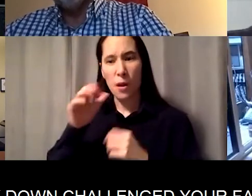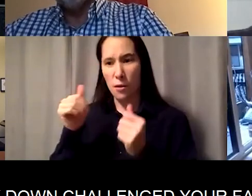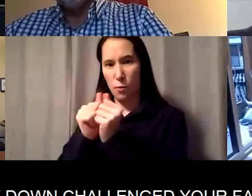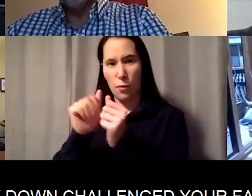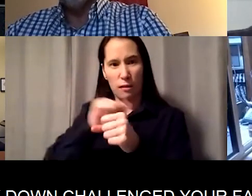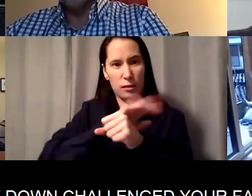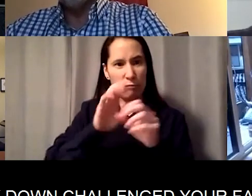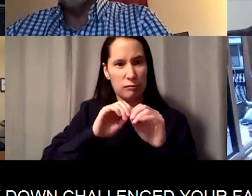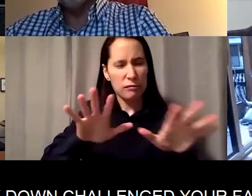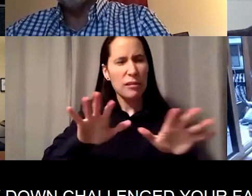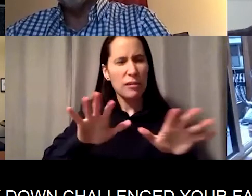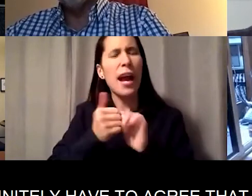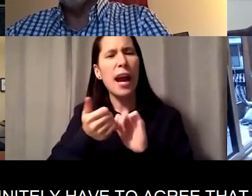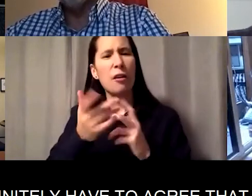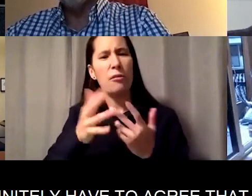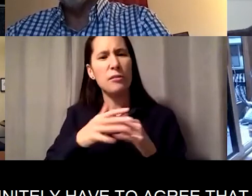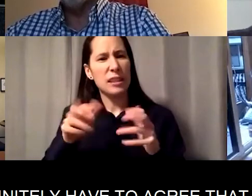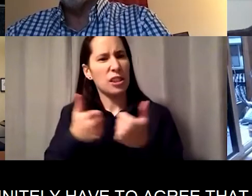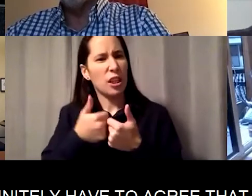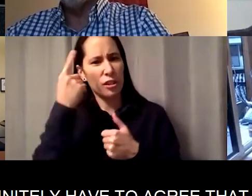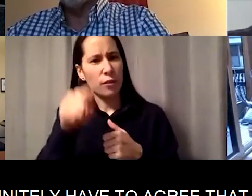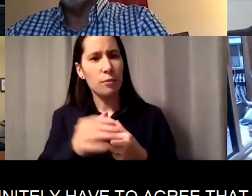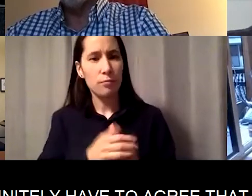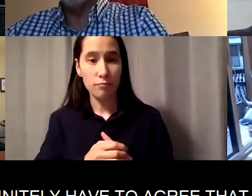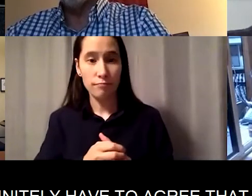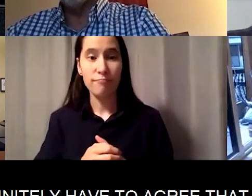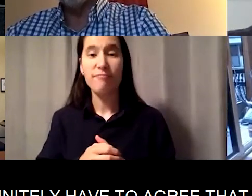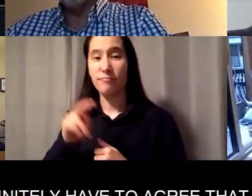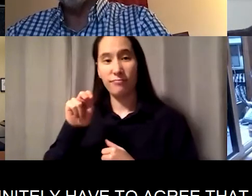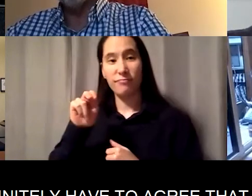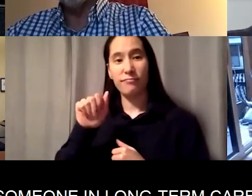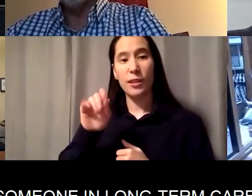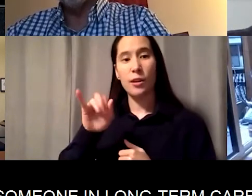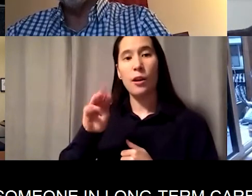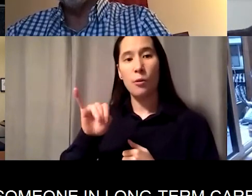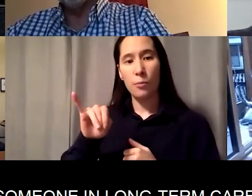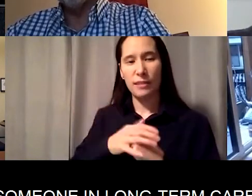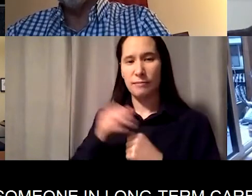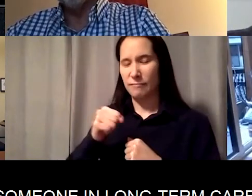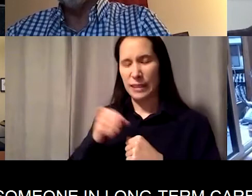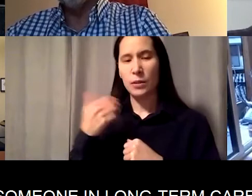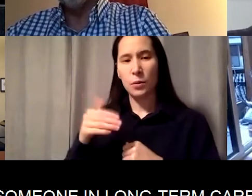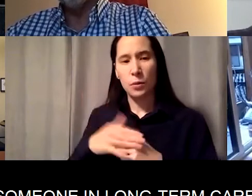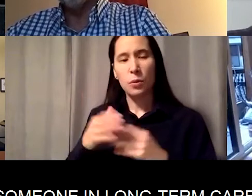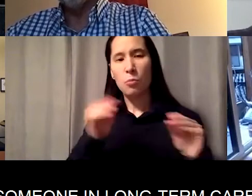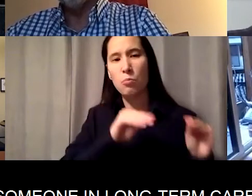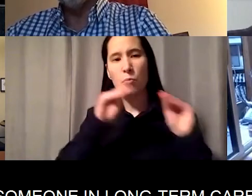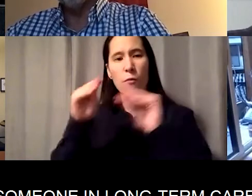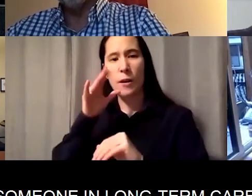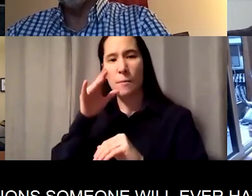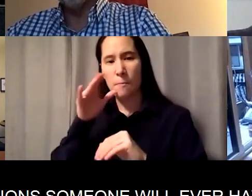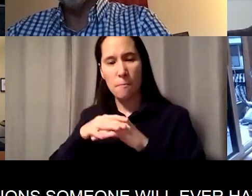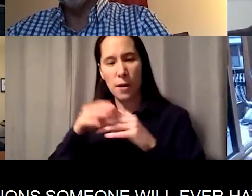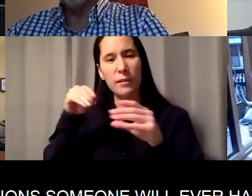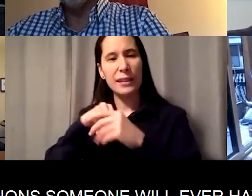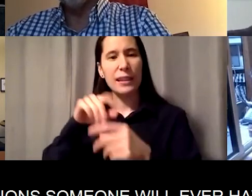faith? Well, I definitely have to agree that this, you know, putting someone in long-term care is one of the hardest decisions